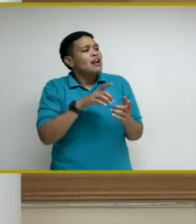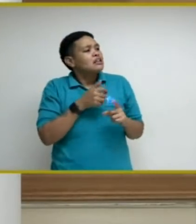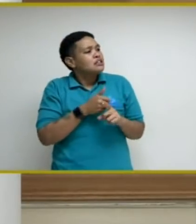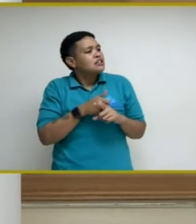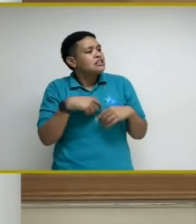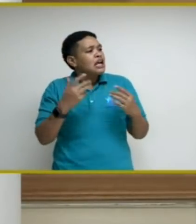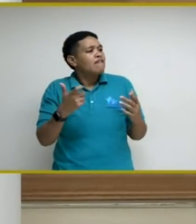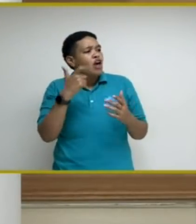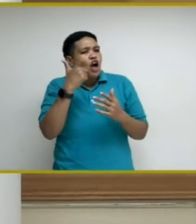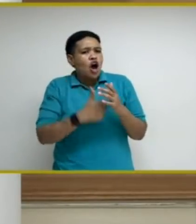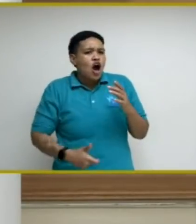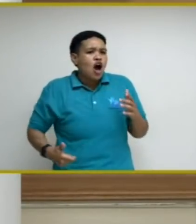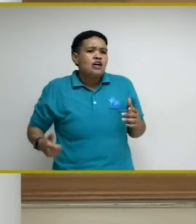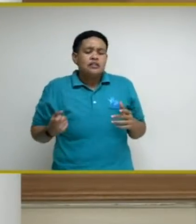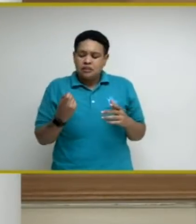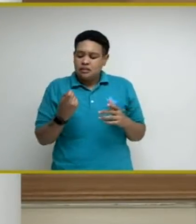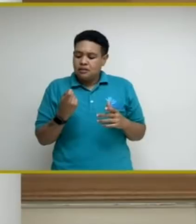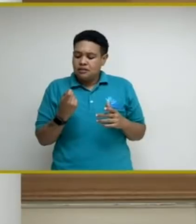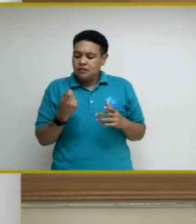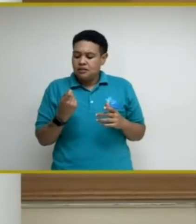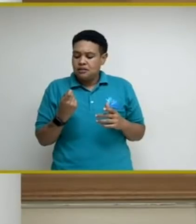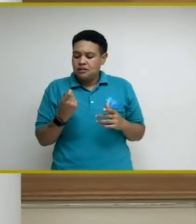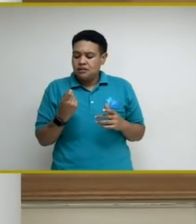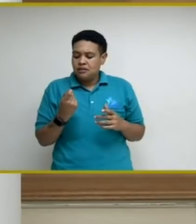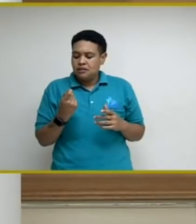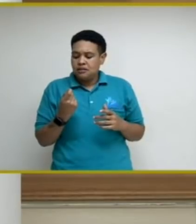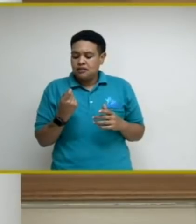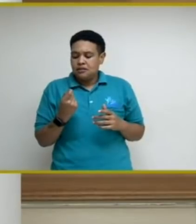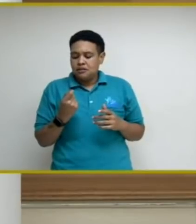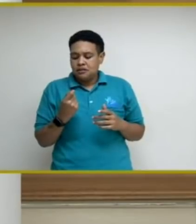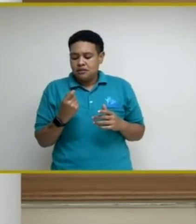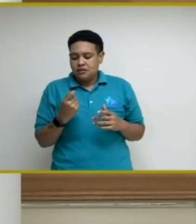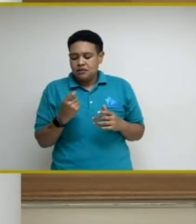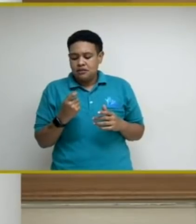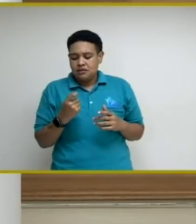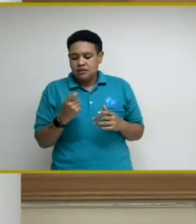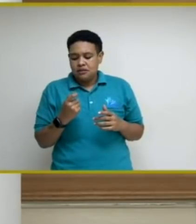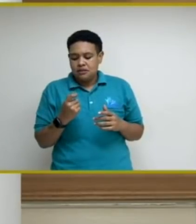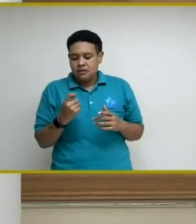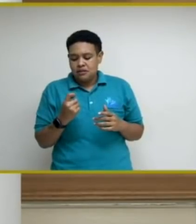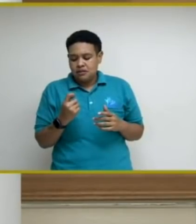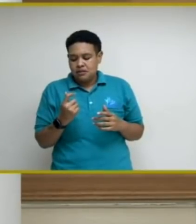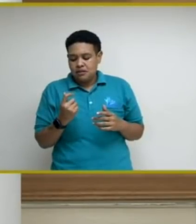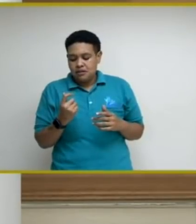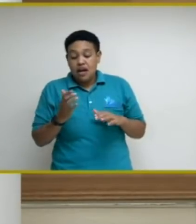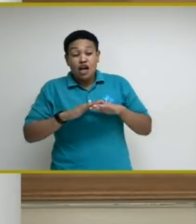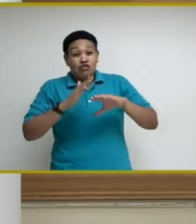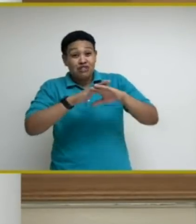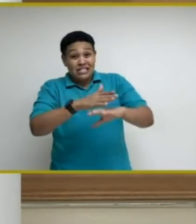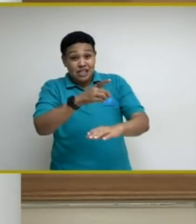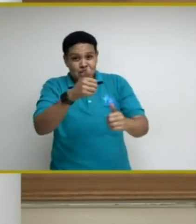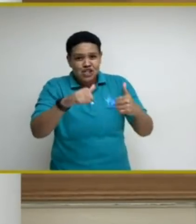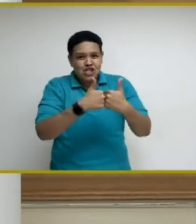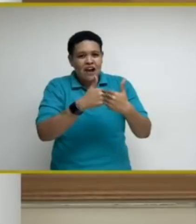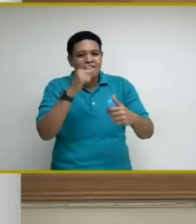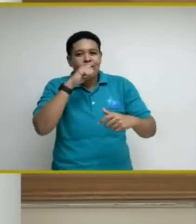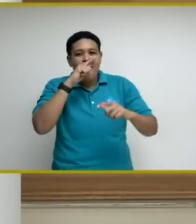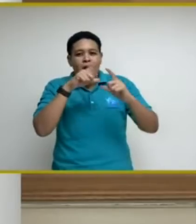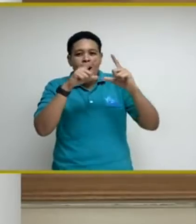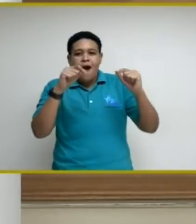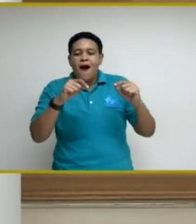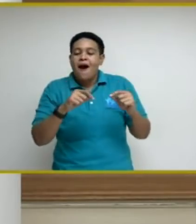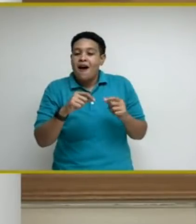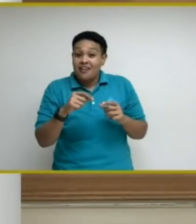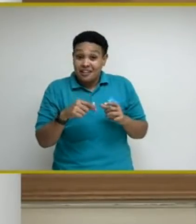the cost and that increasingly that is becoming a challenge. I'd just like to report